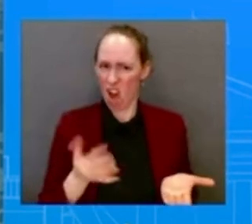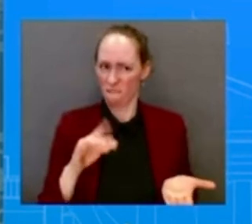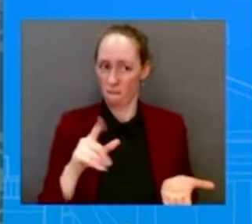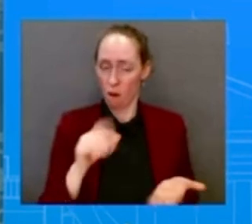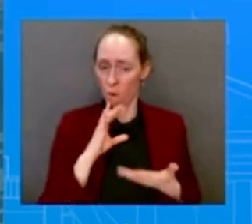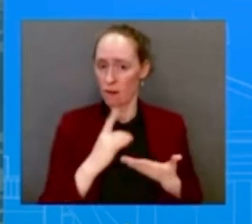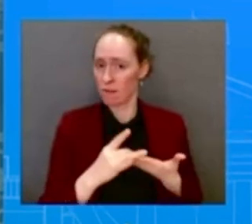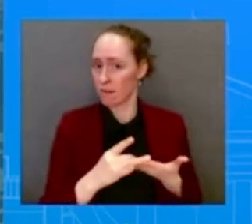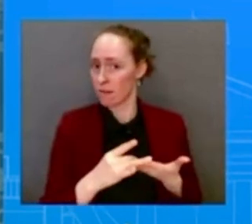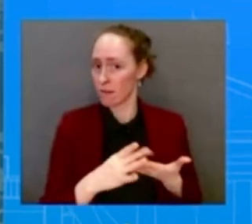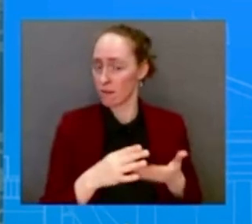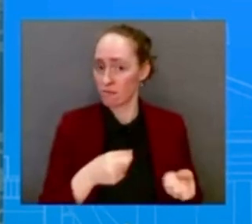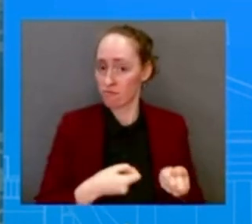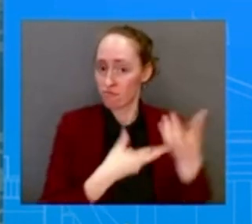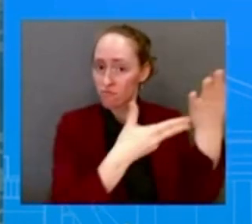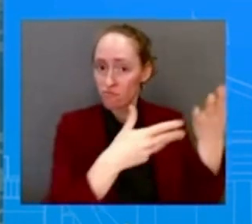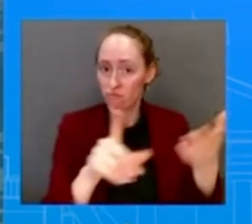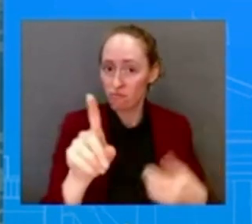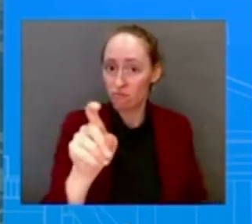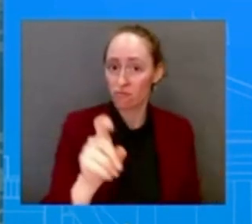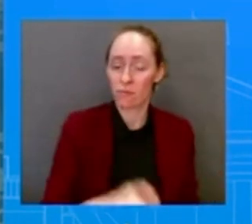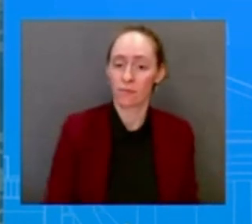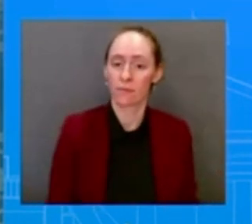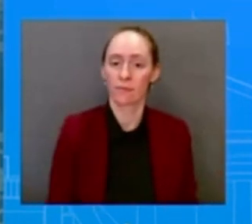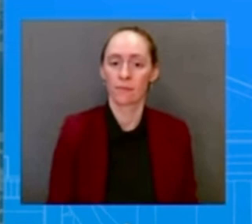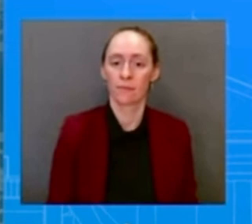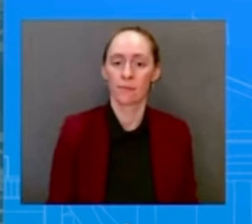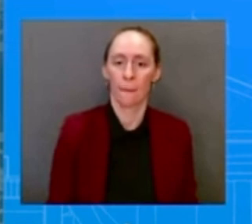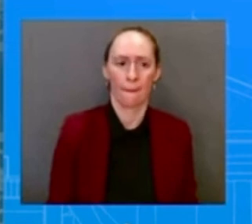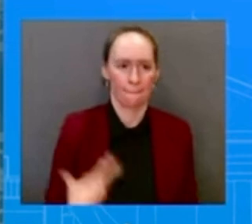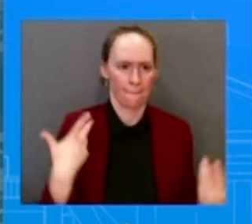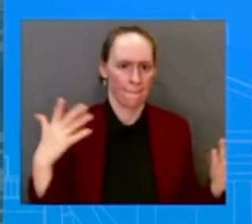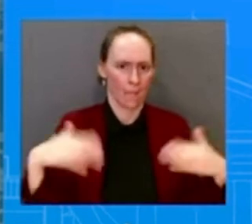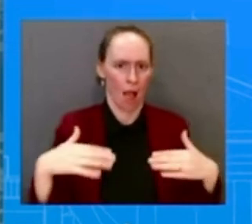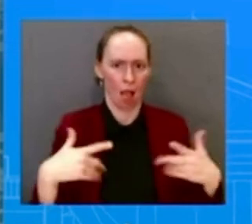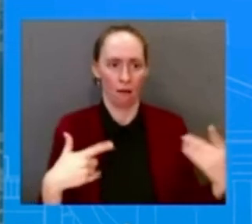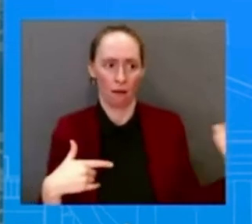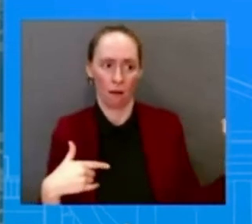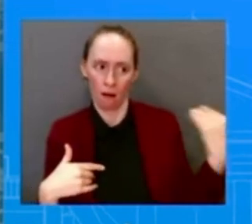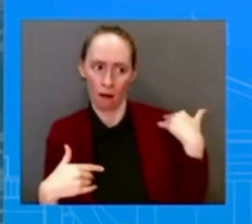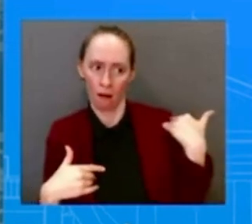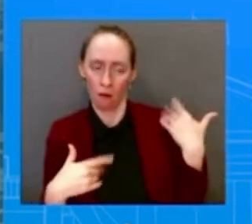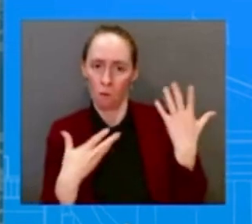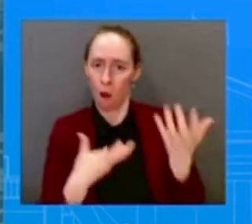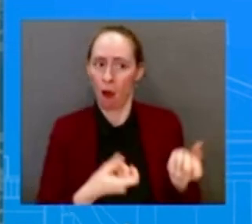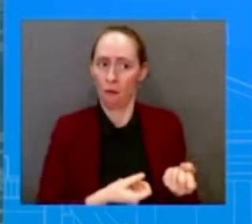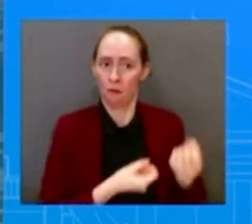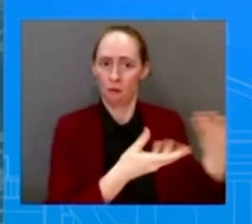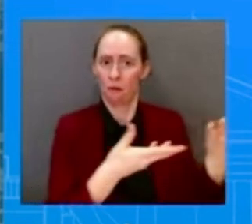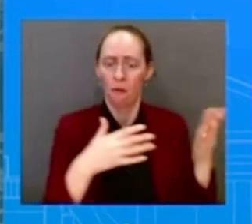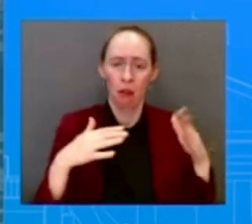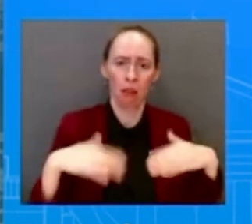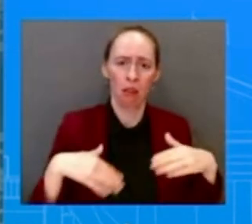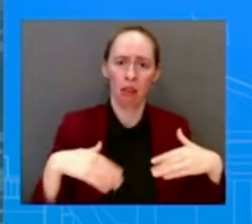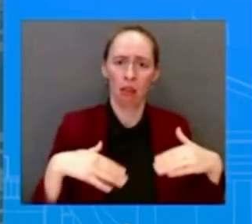we had not received any type of request in that vein. I'm not going to get ahead of a meeting that's going to happen very, very shortly.